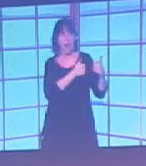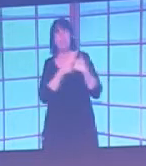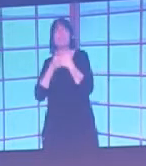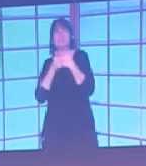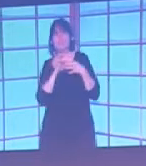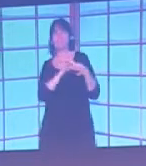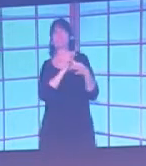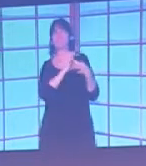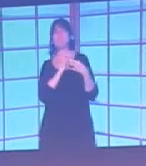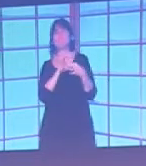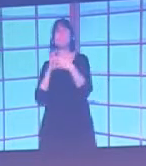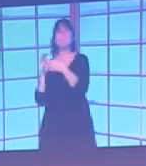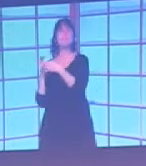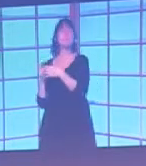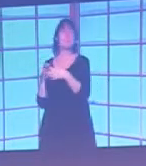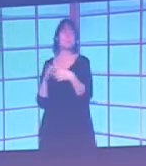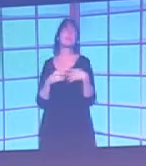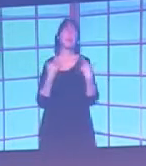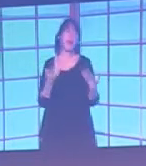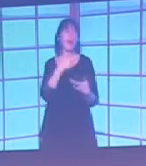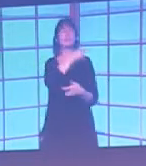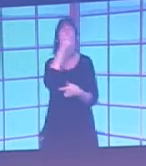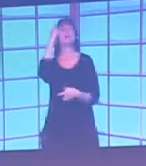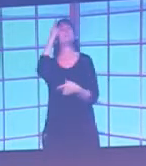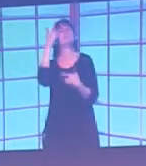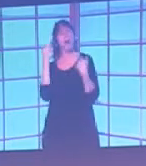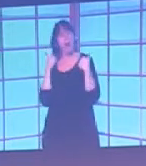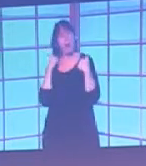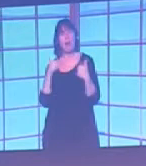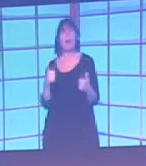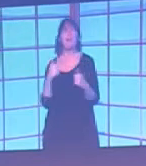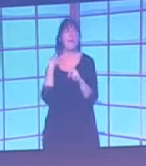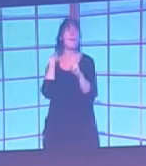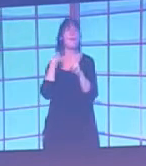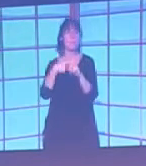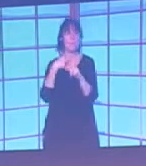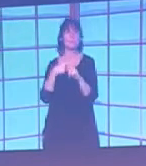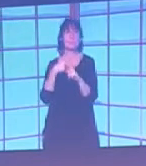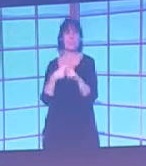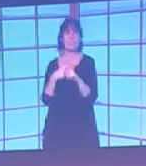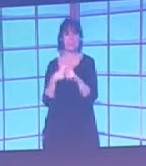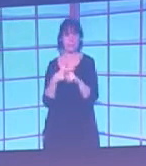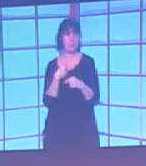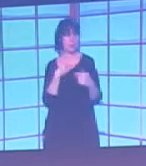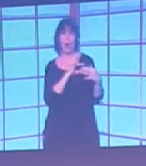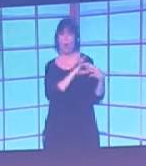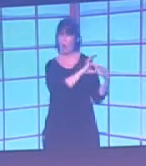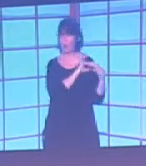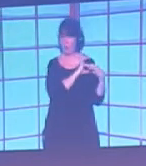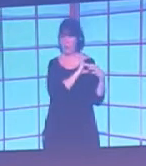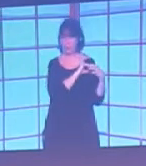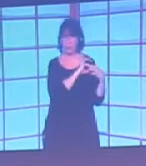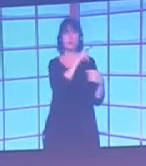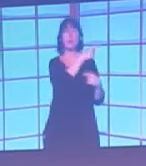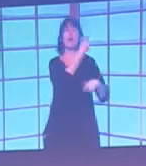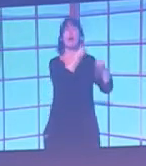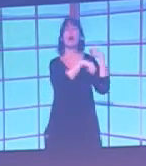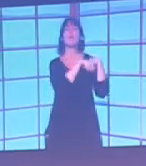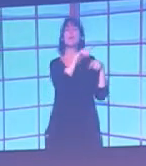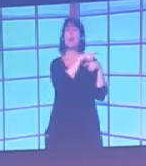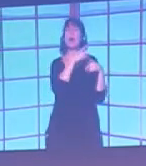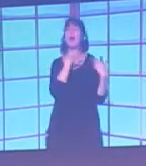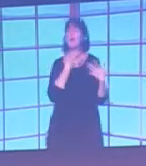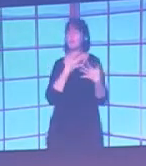club realise that there actually is a positivity to having that relationship with you, they're more trusting and